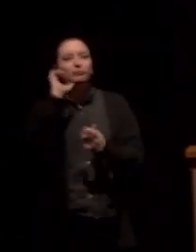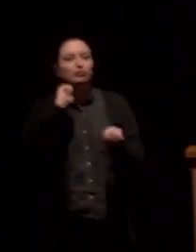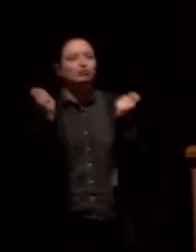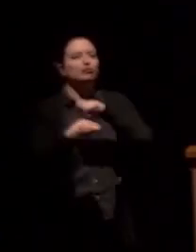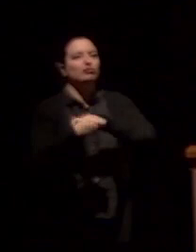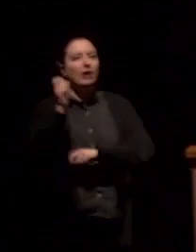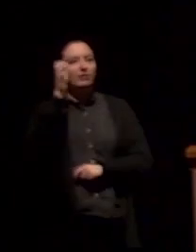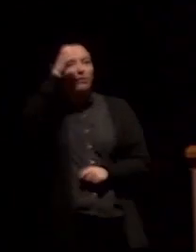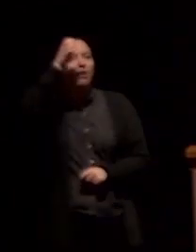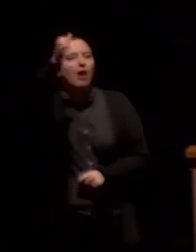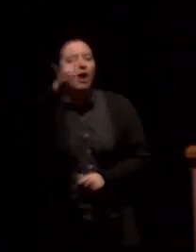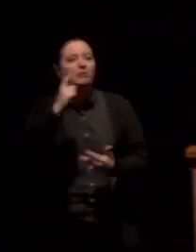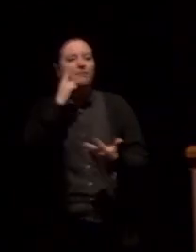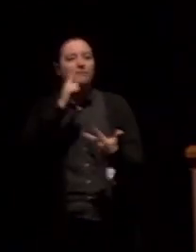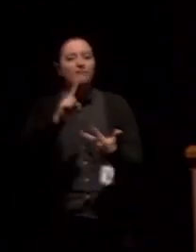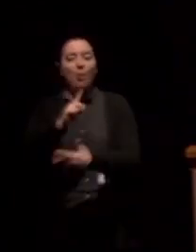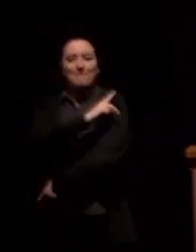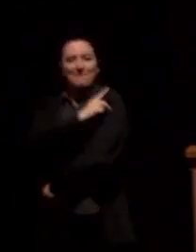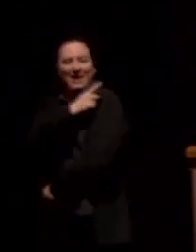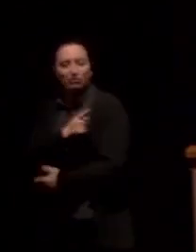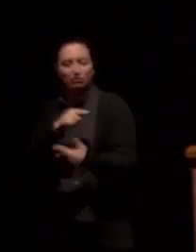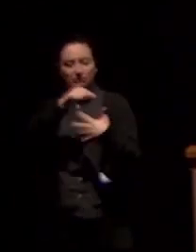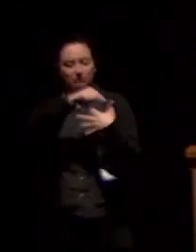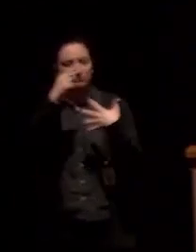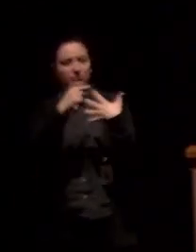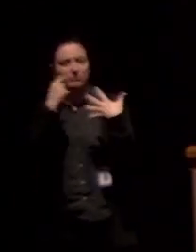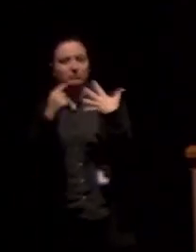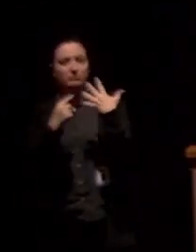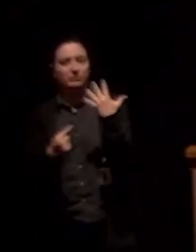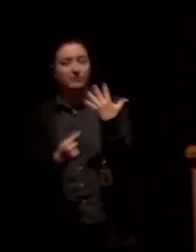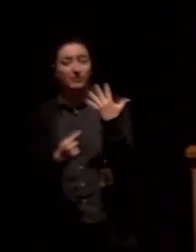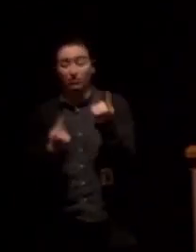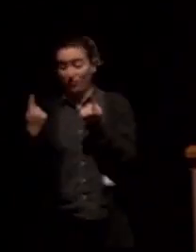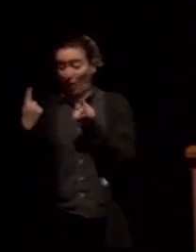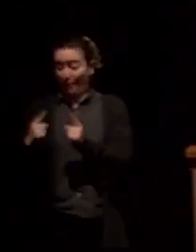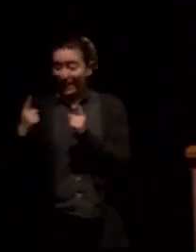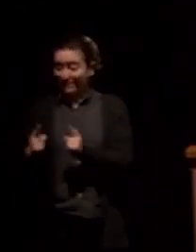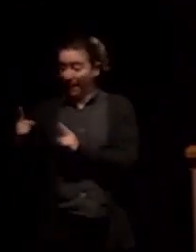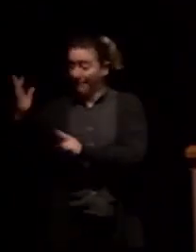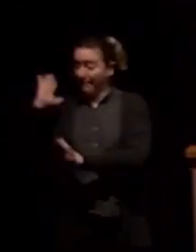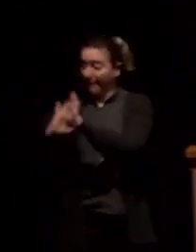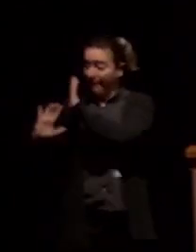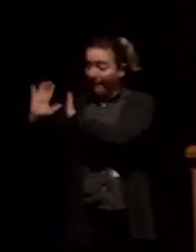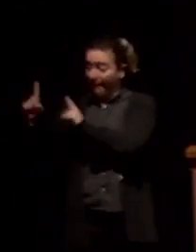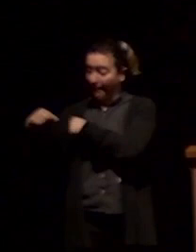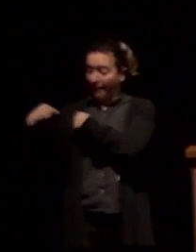can appreciate today that happened in the past, and what's happening today will change the future.